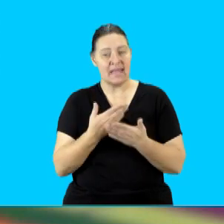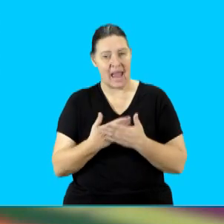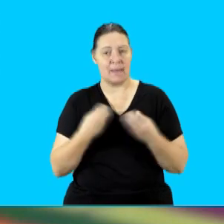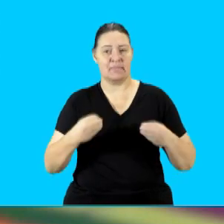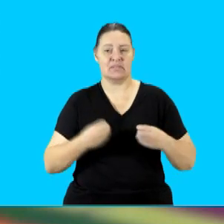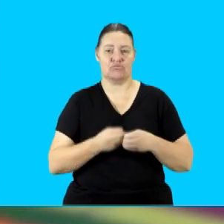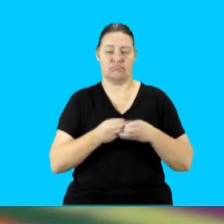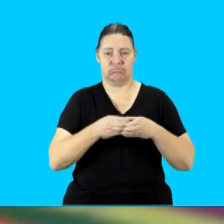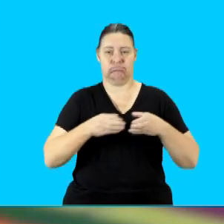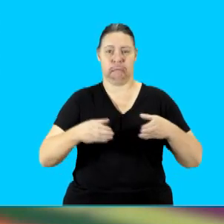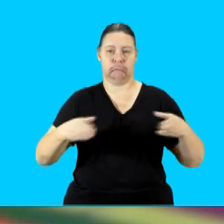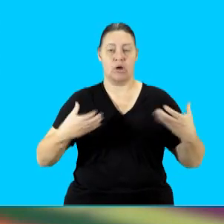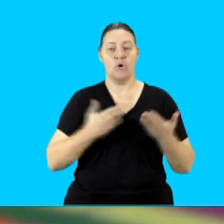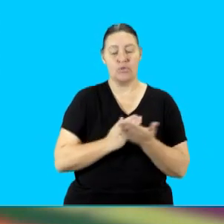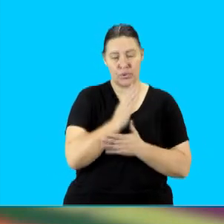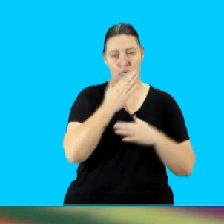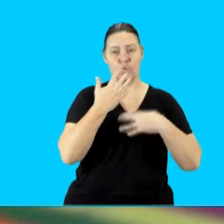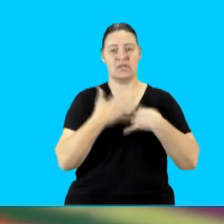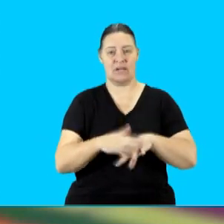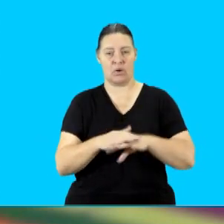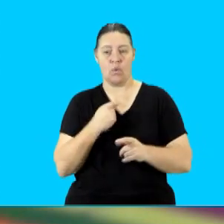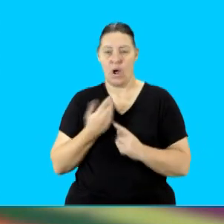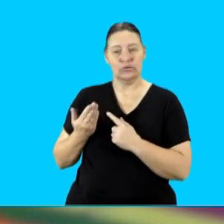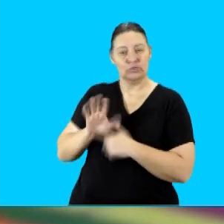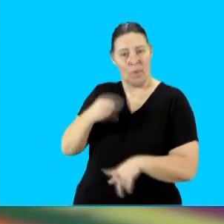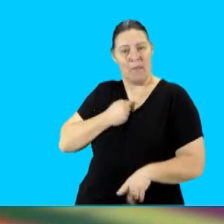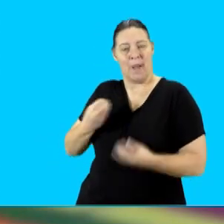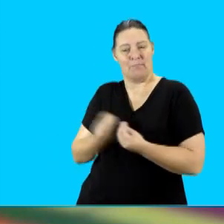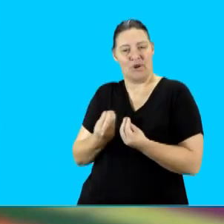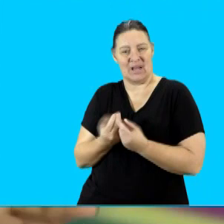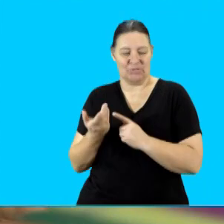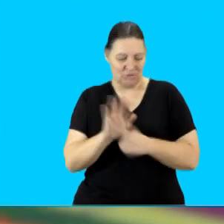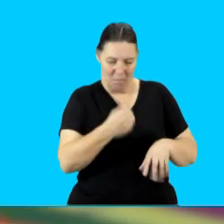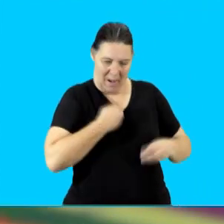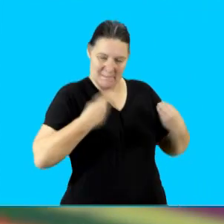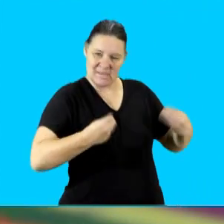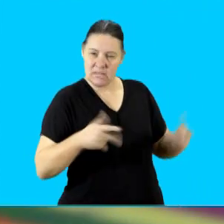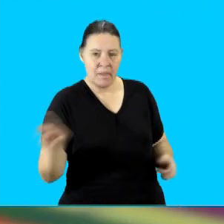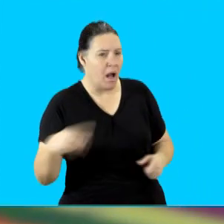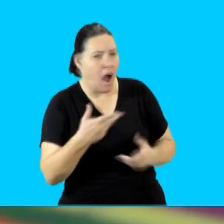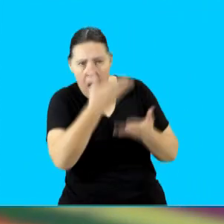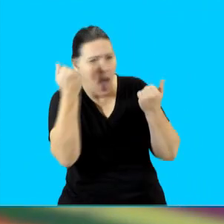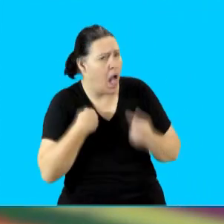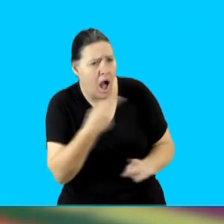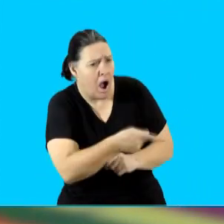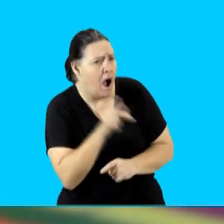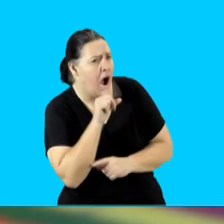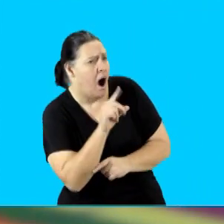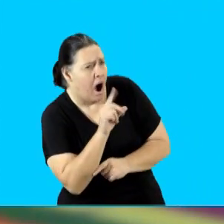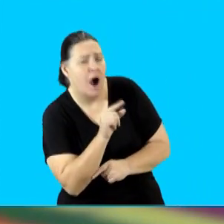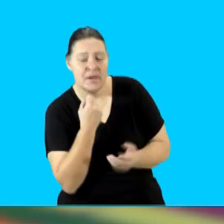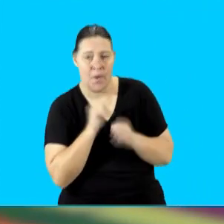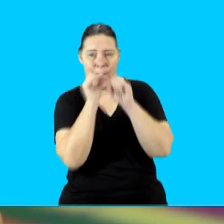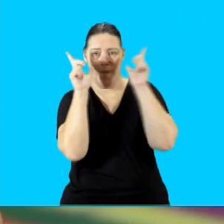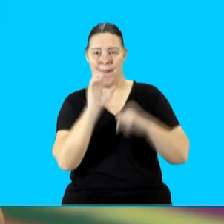as a business through networking, because that's when we are going to show off our product, show off our business, make other people who are not even aware about our business to